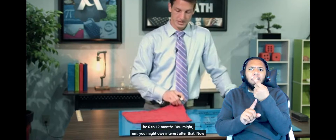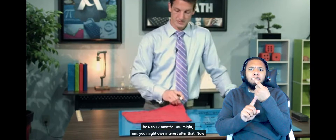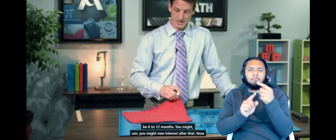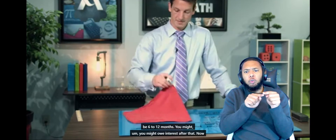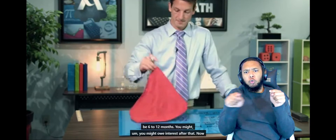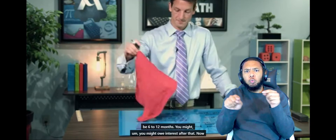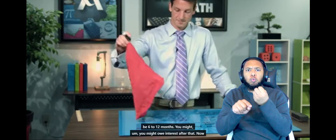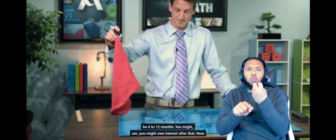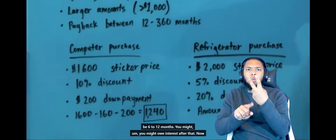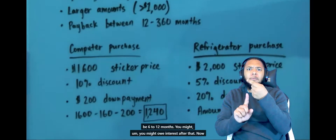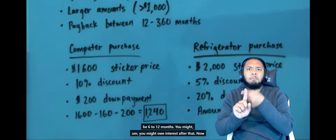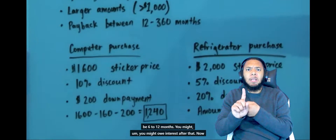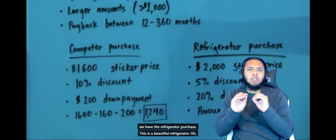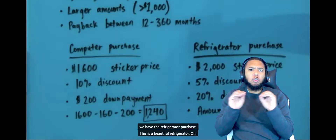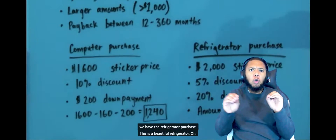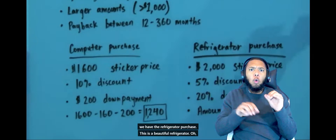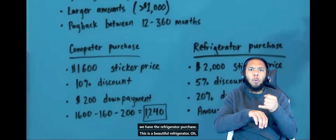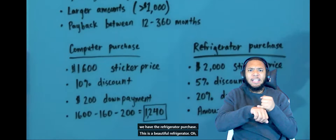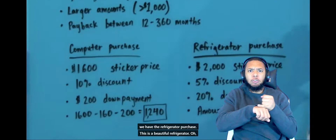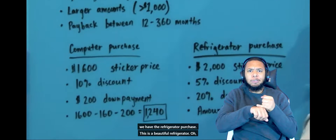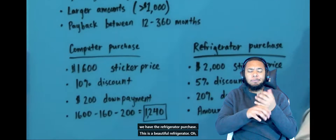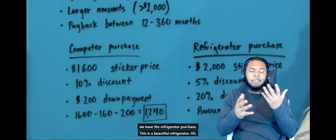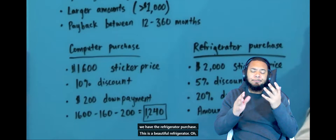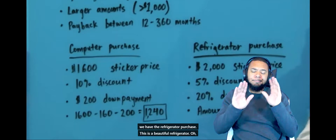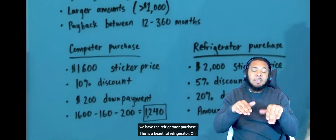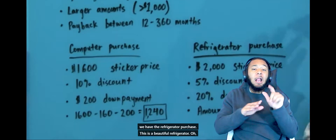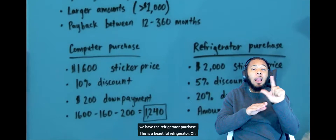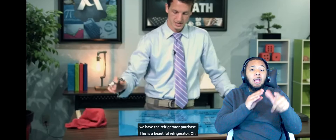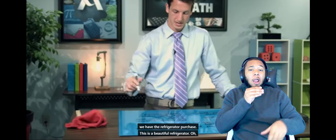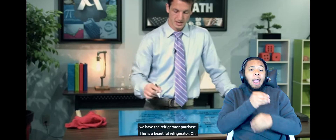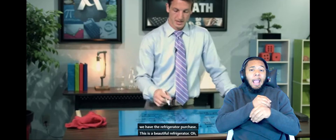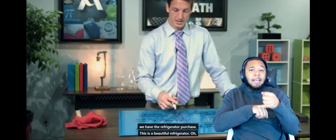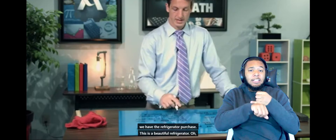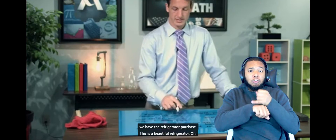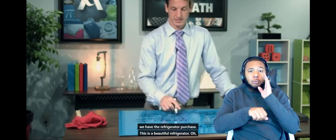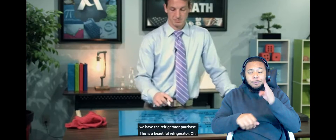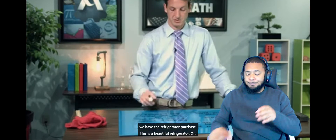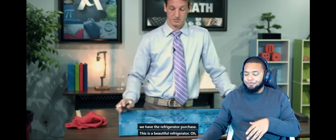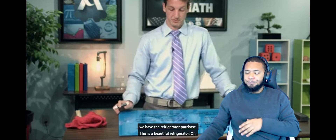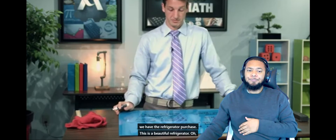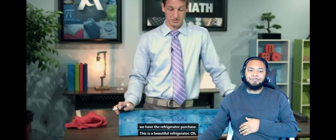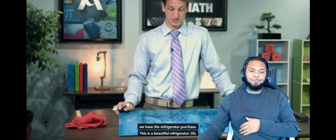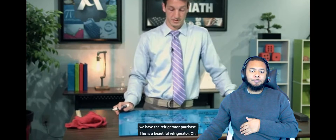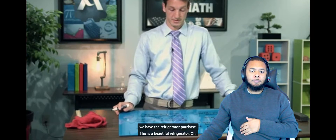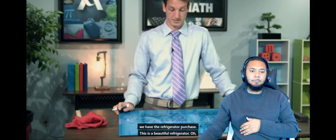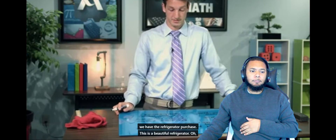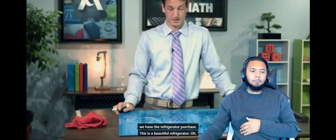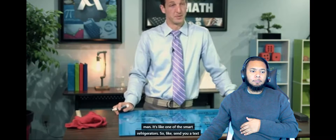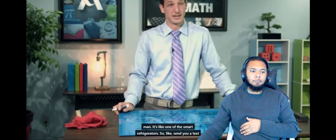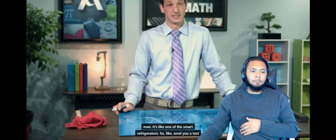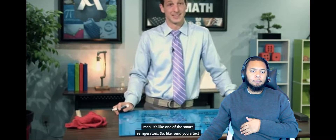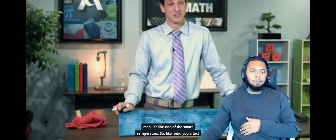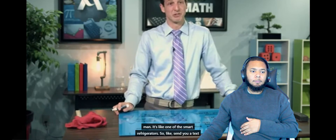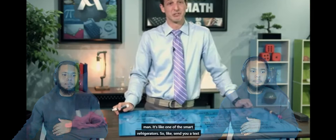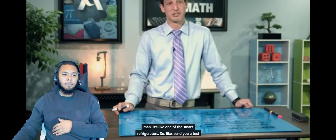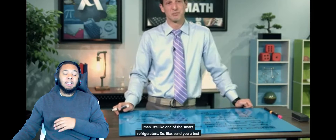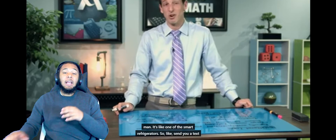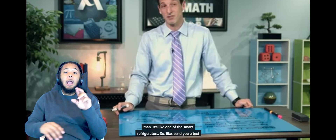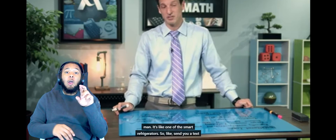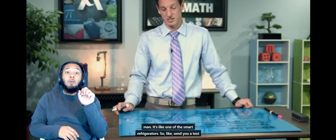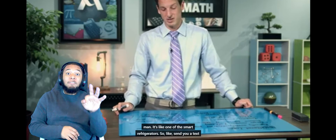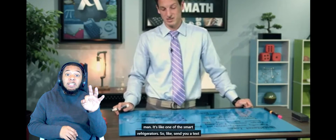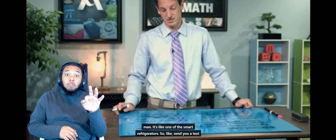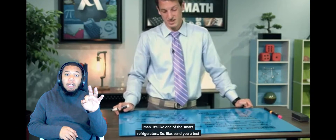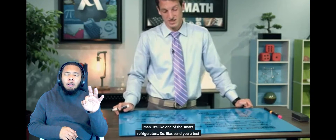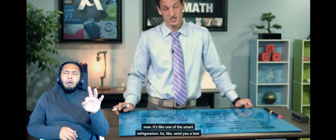owe interest after that. Now we have the refrigerator purchase. This is a beautiful refrigerator. Oh man, it's like one of those